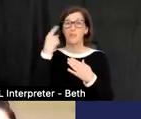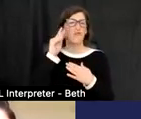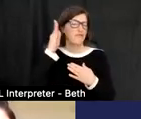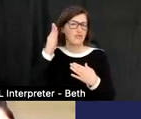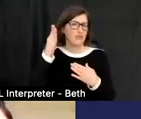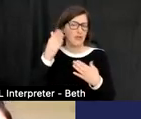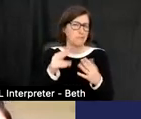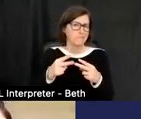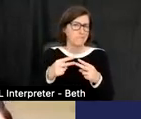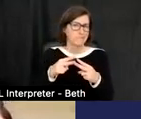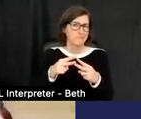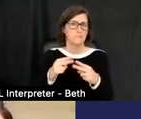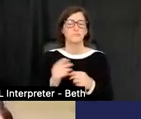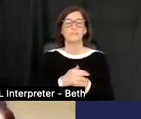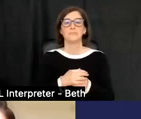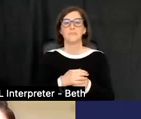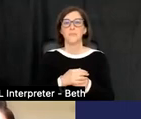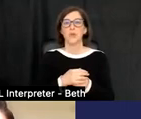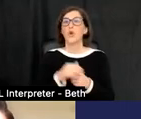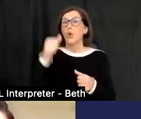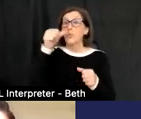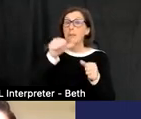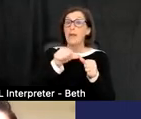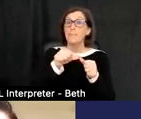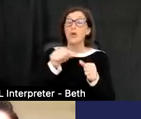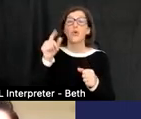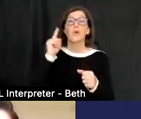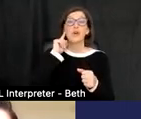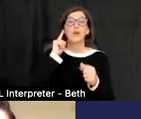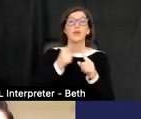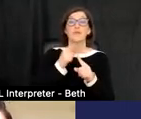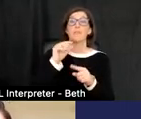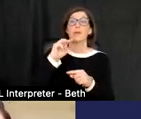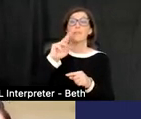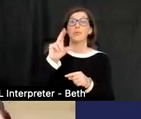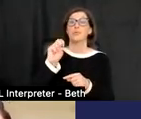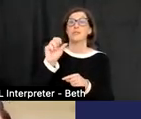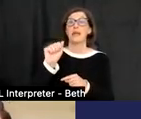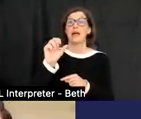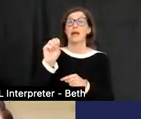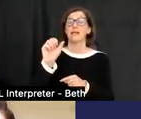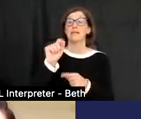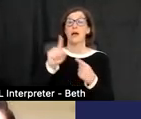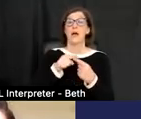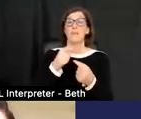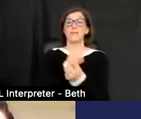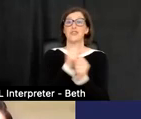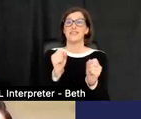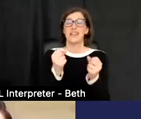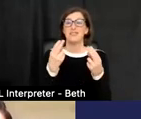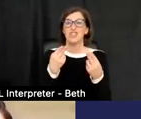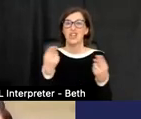programming. So as a quick reminder, we heard from Musasa about their safe